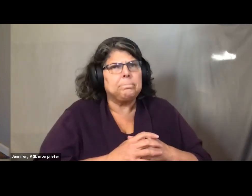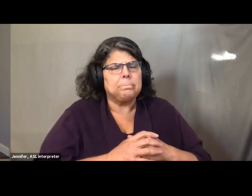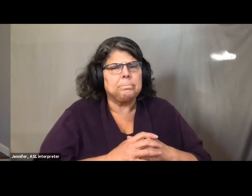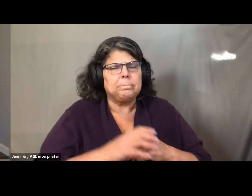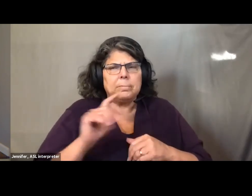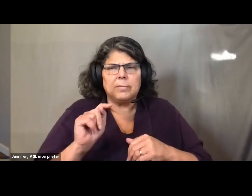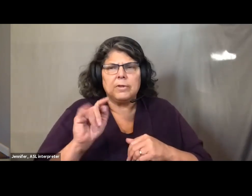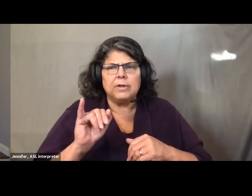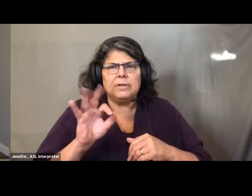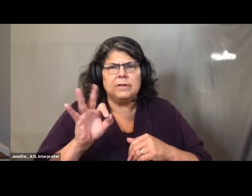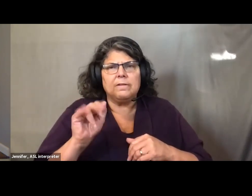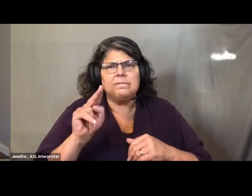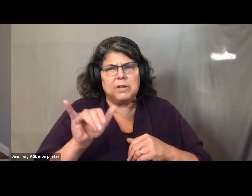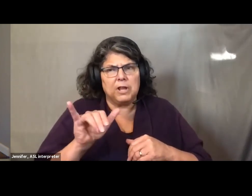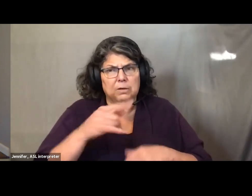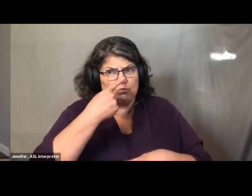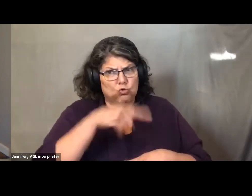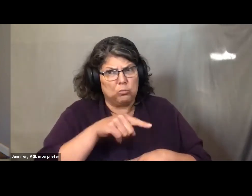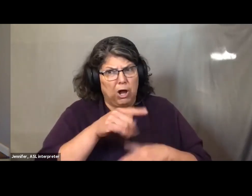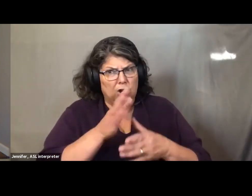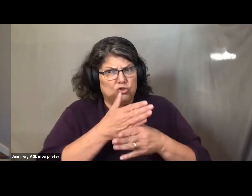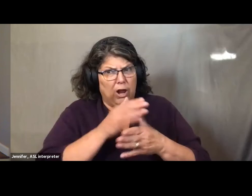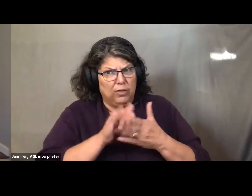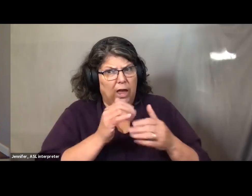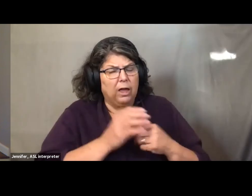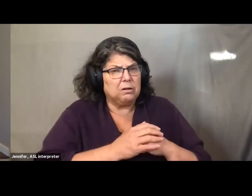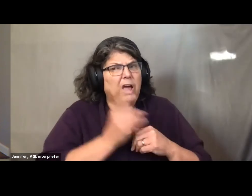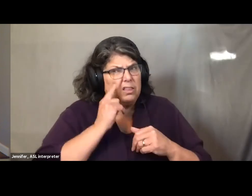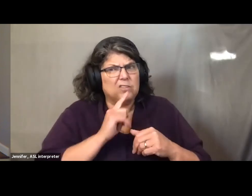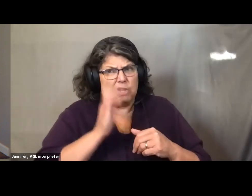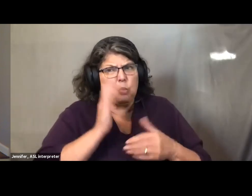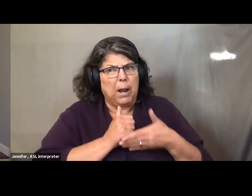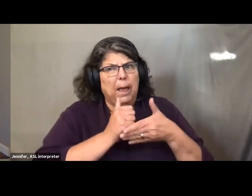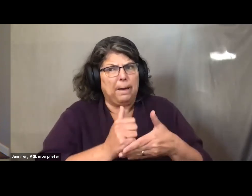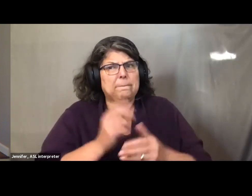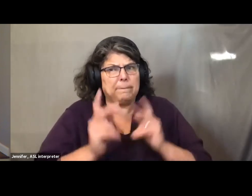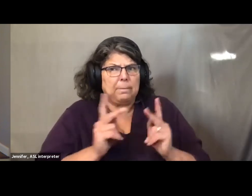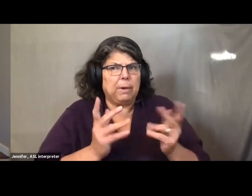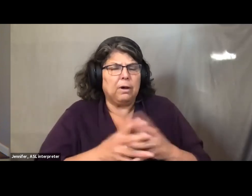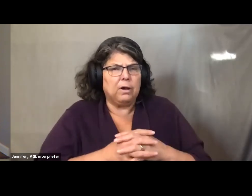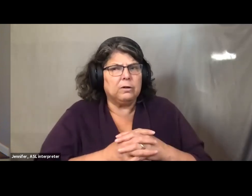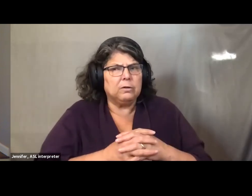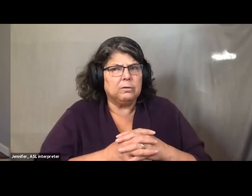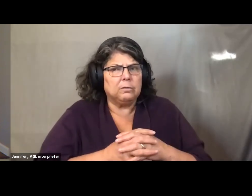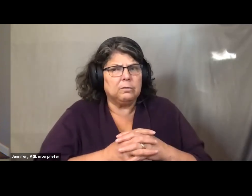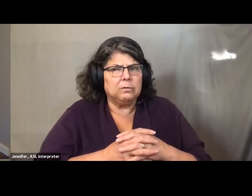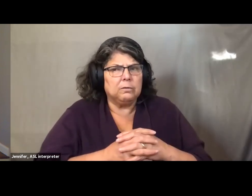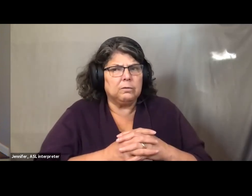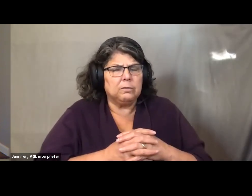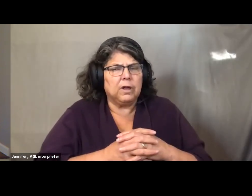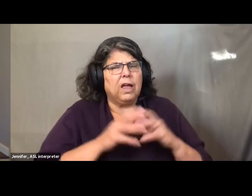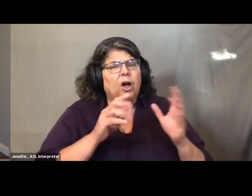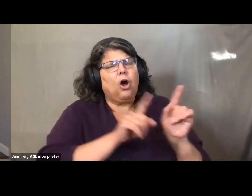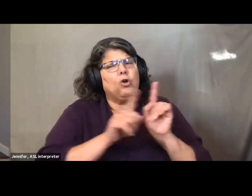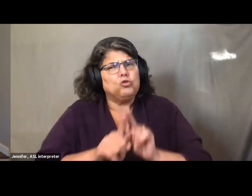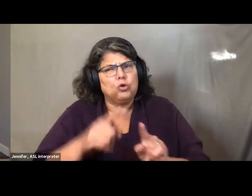Tiffany, could you share that information? I think it would be really helpful. And then can you also share